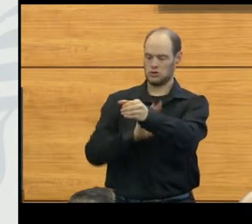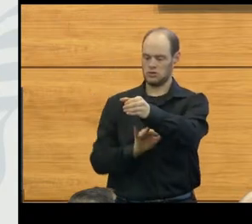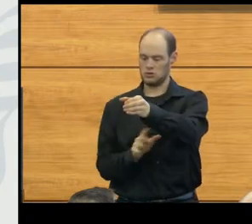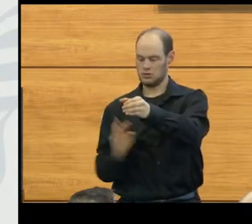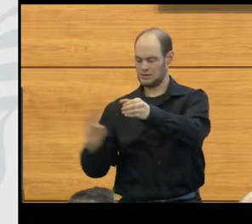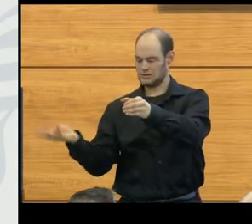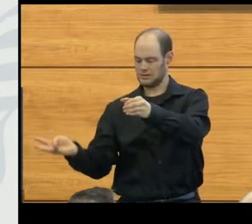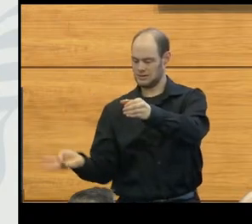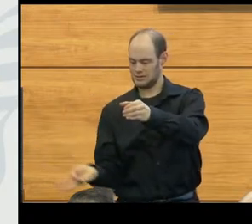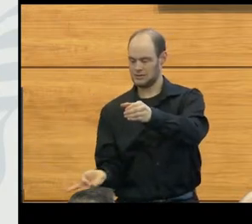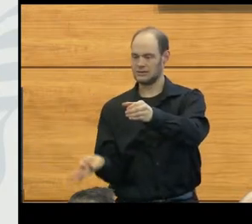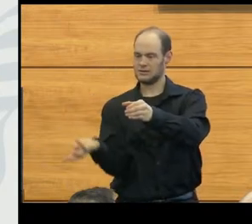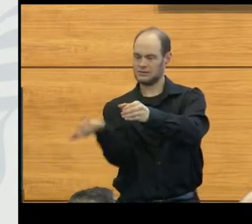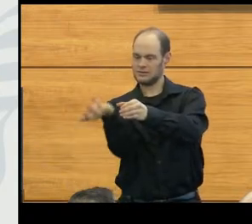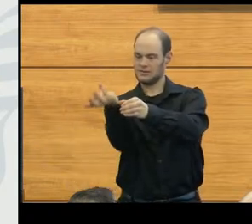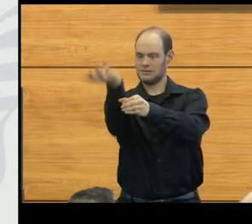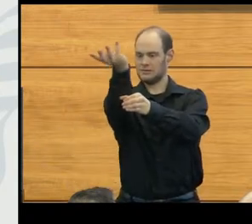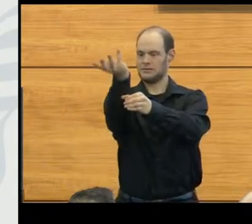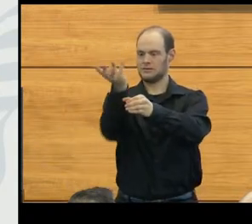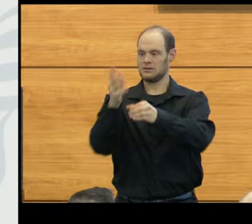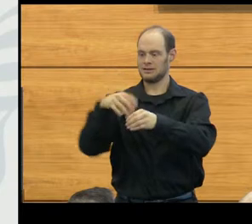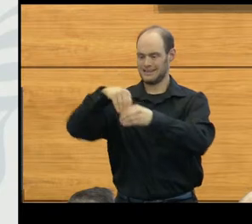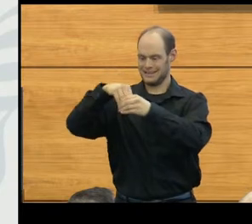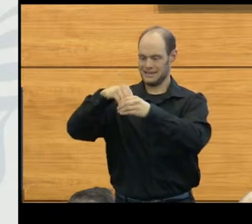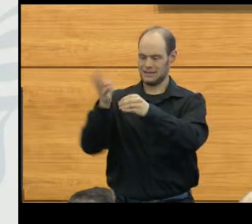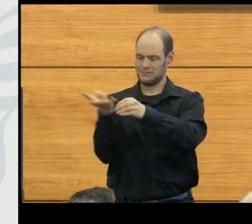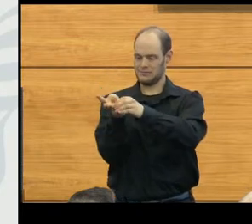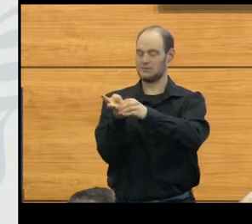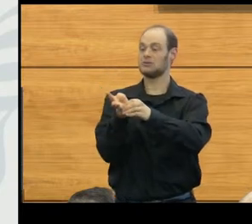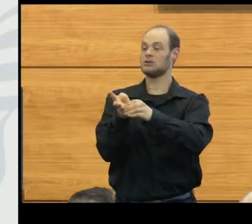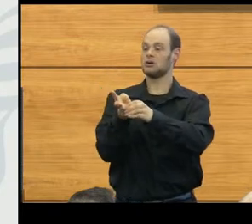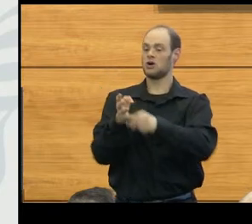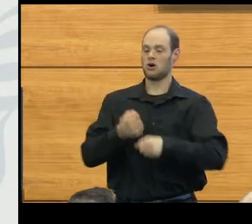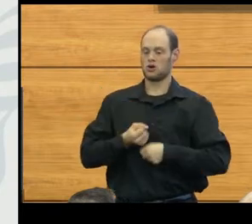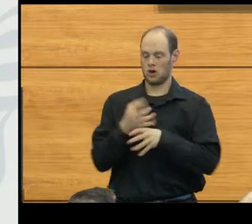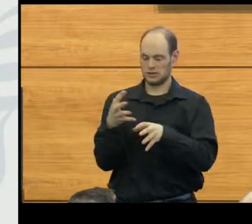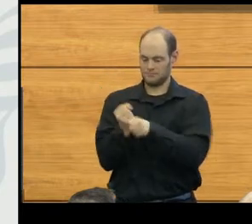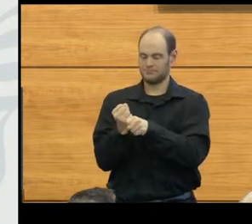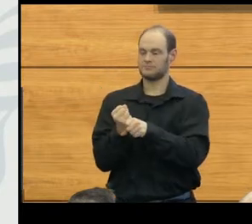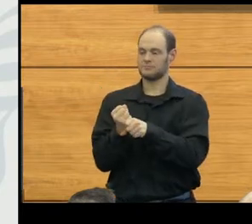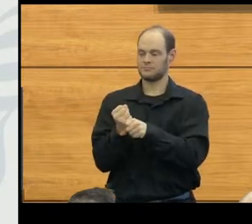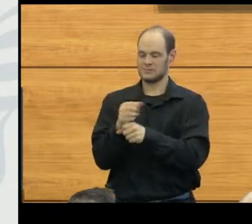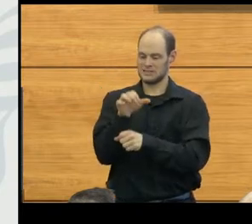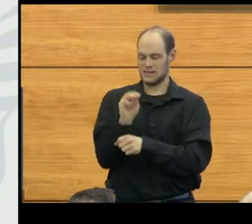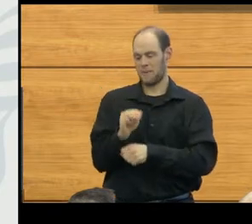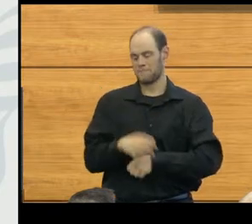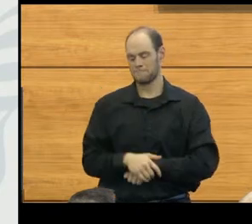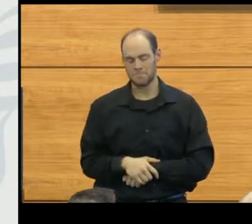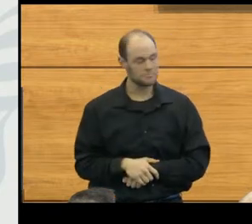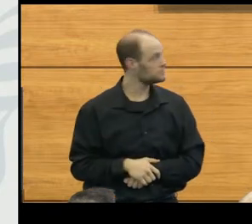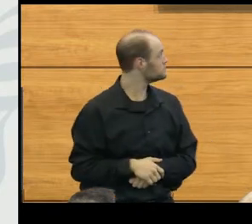spaces into the central portion of the spinal cord, creating a cavitation or a syrinx cavity.